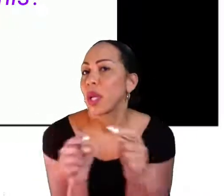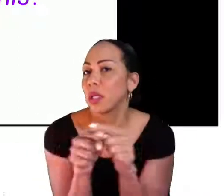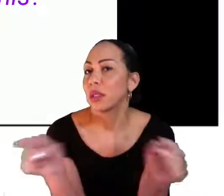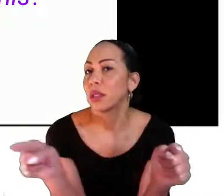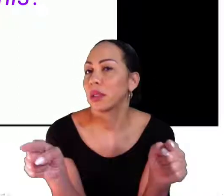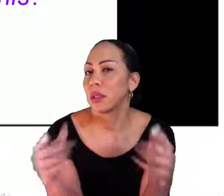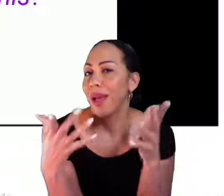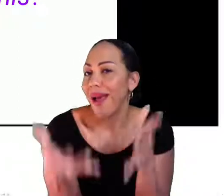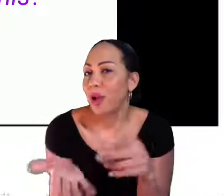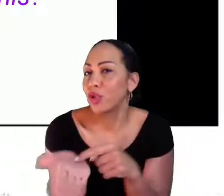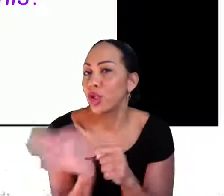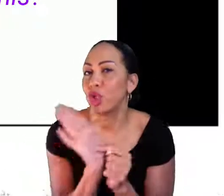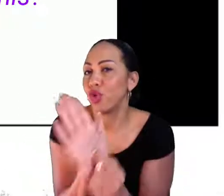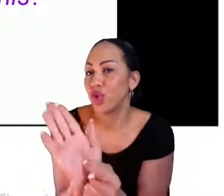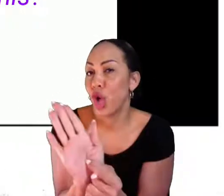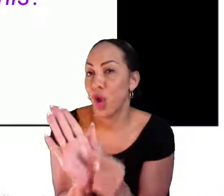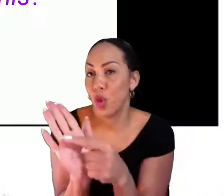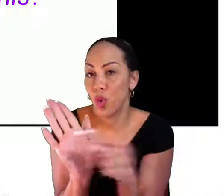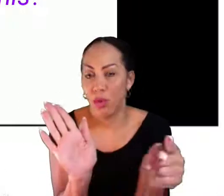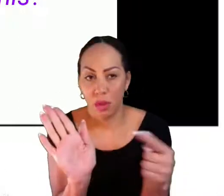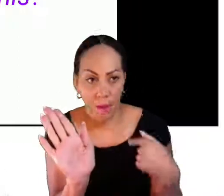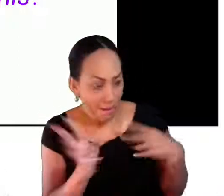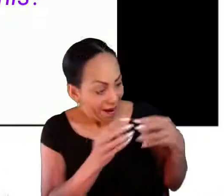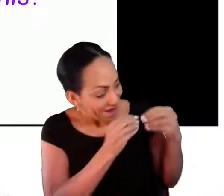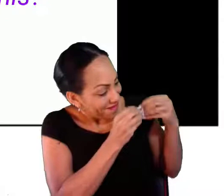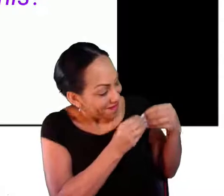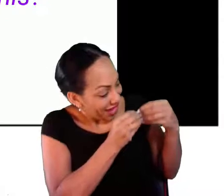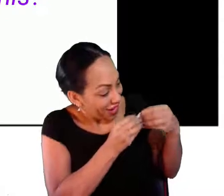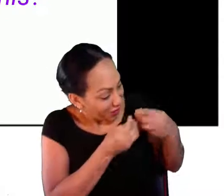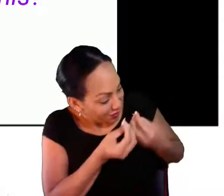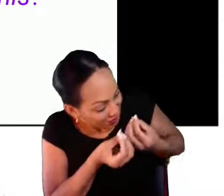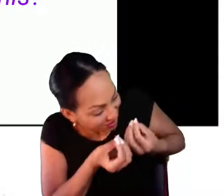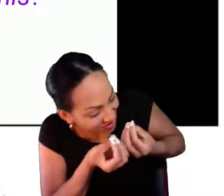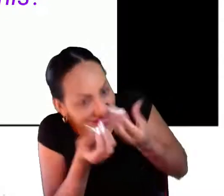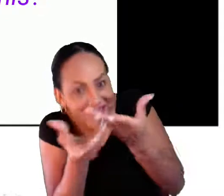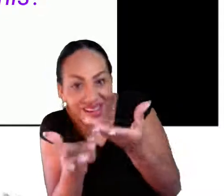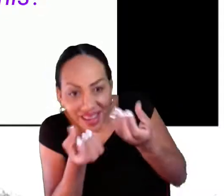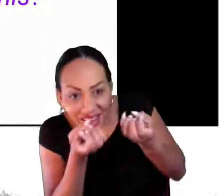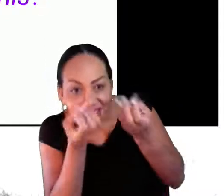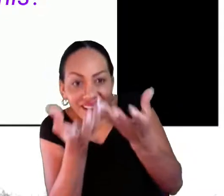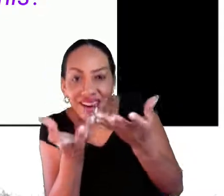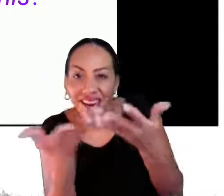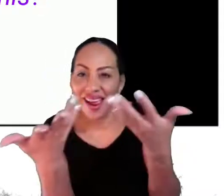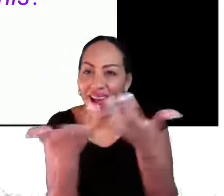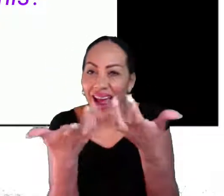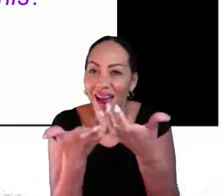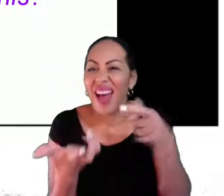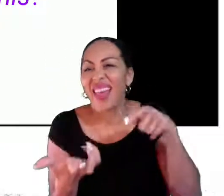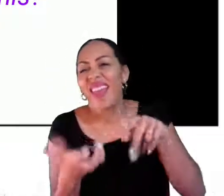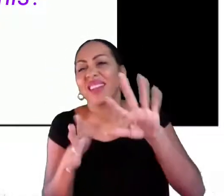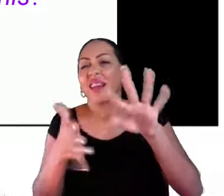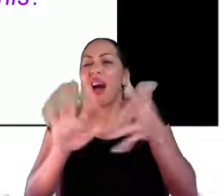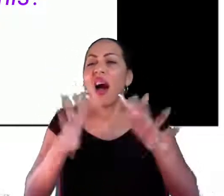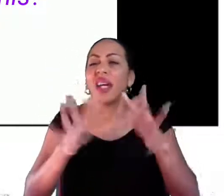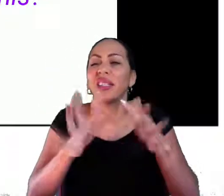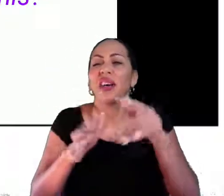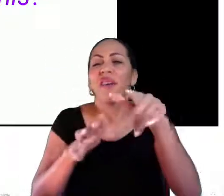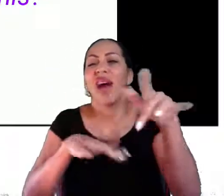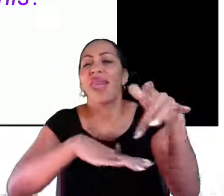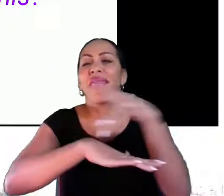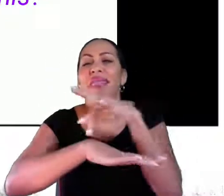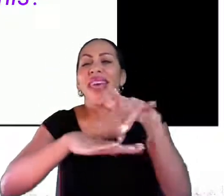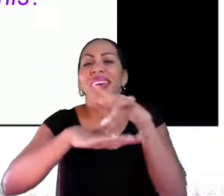showing and performing your values to somebody. I think maybe it is more of a theatre-related analogy than I